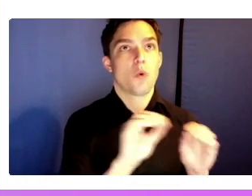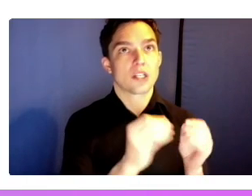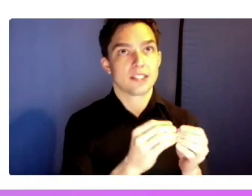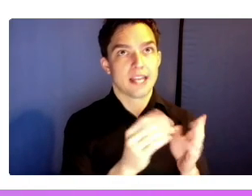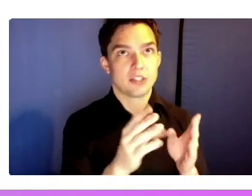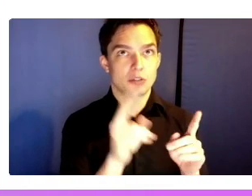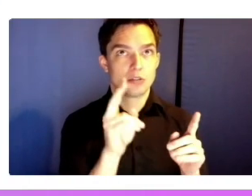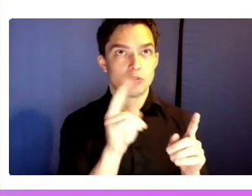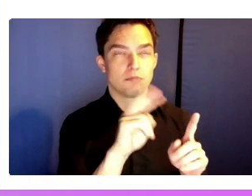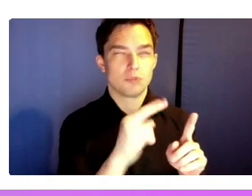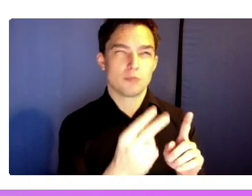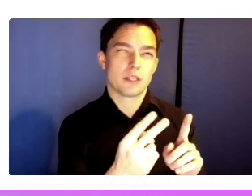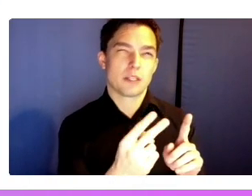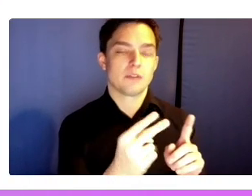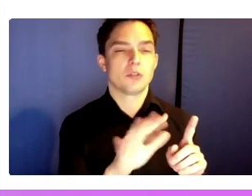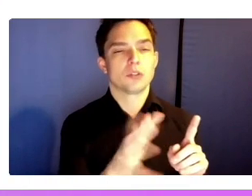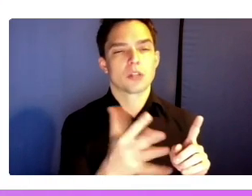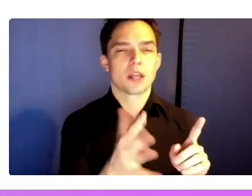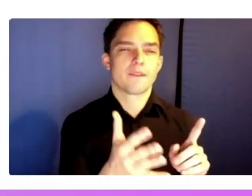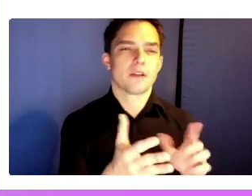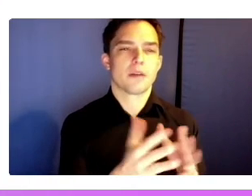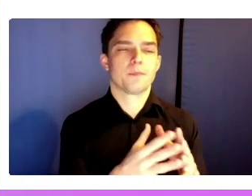of a